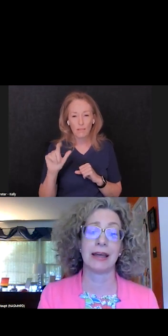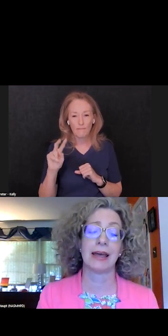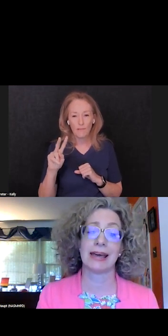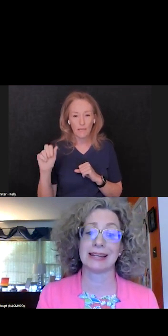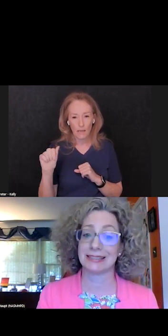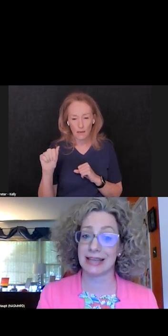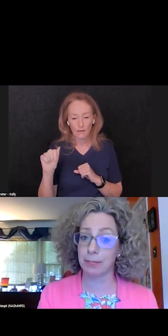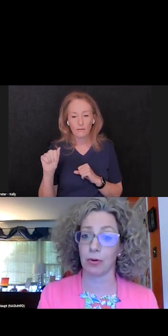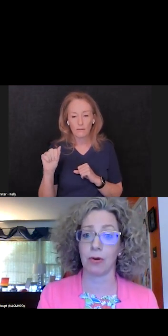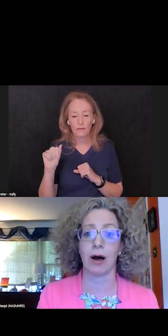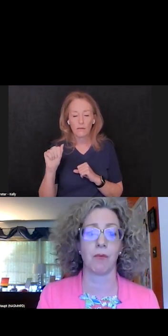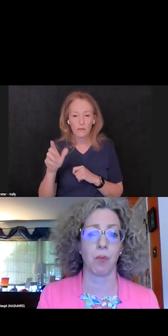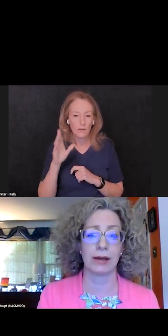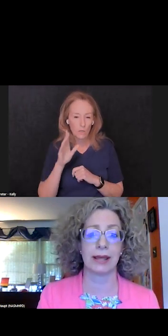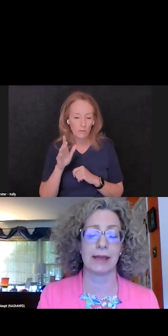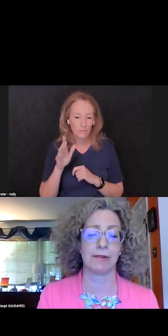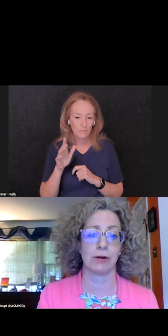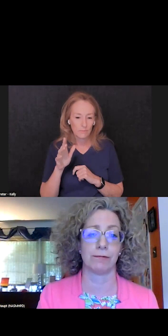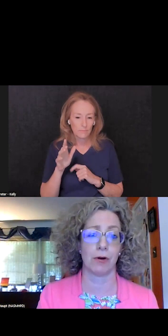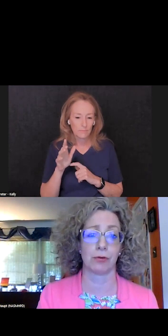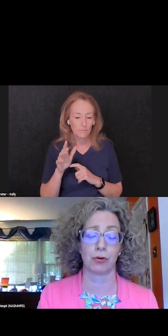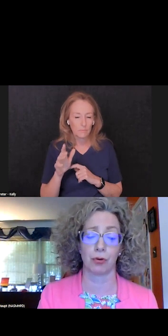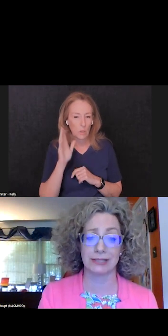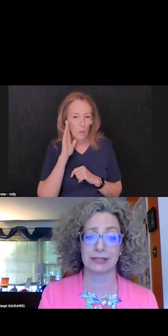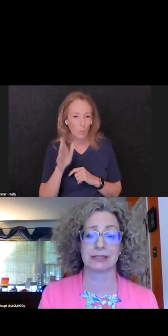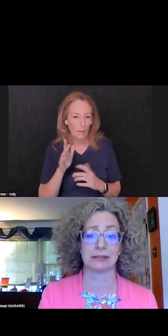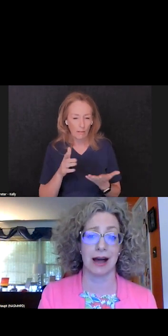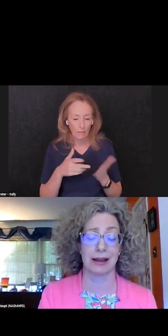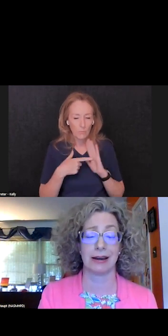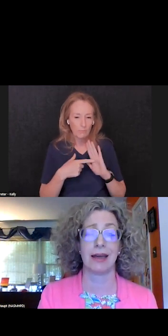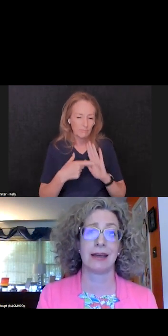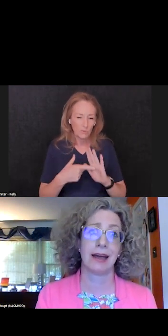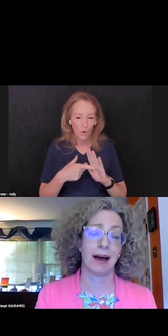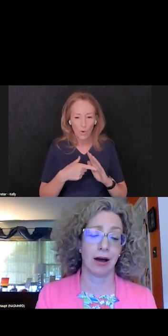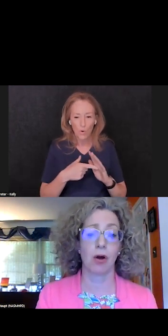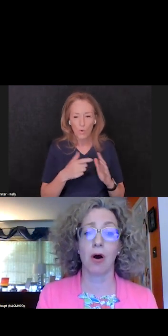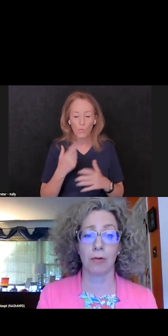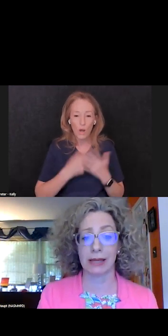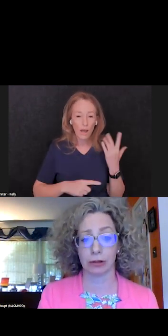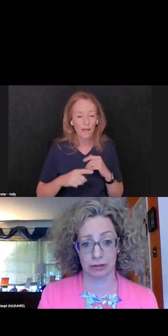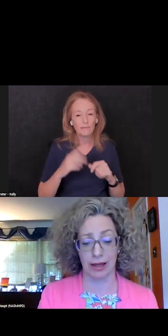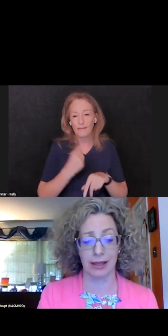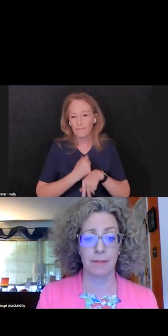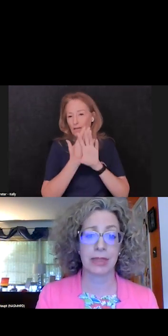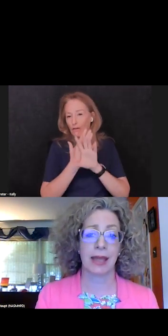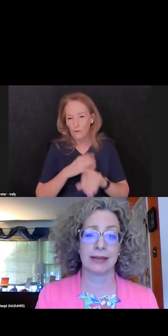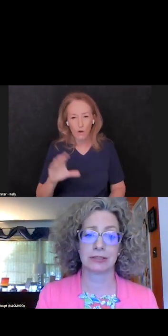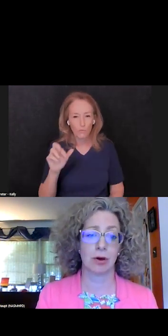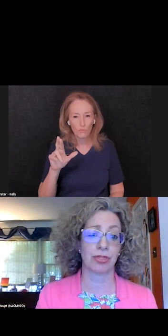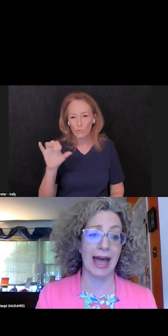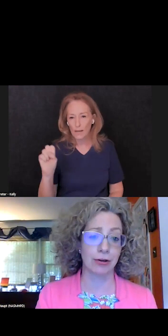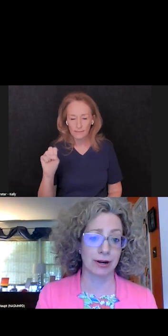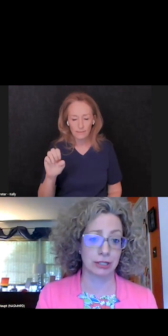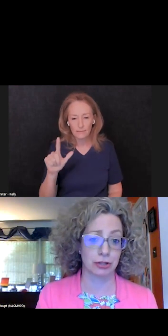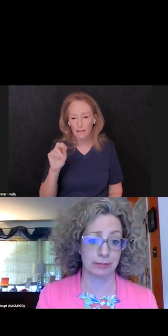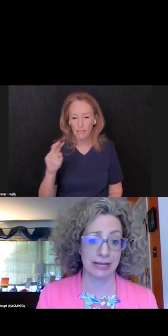provide an example of what a video phone crisis line call might look like. And